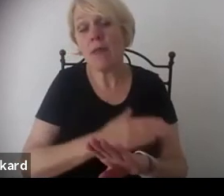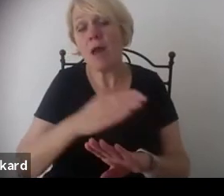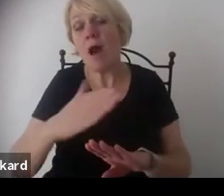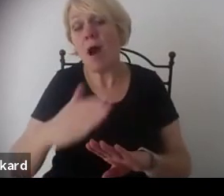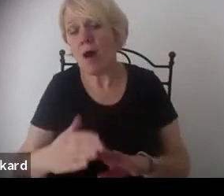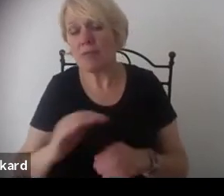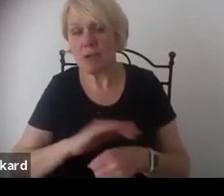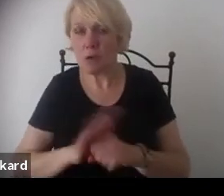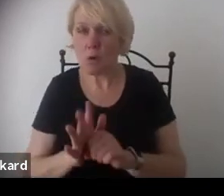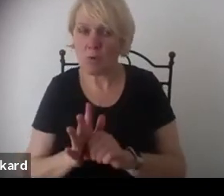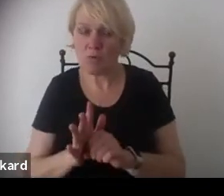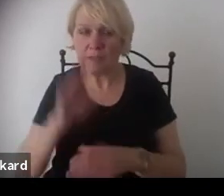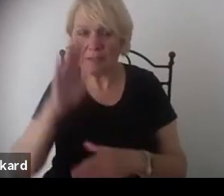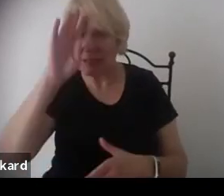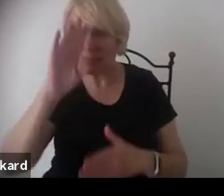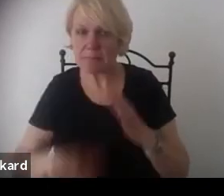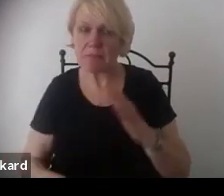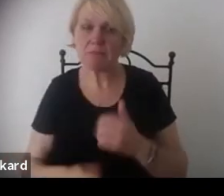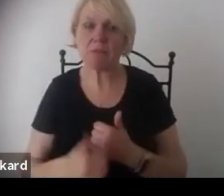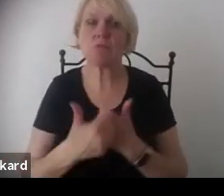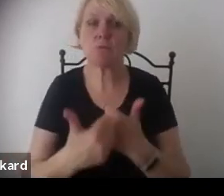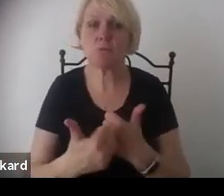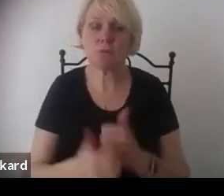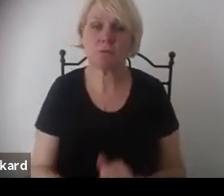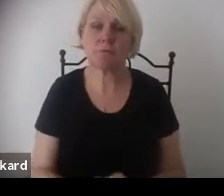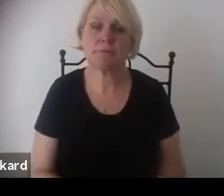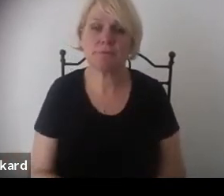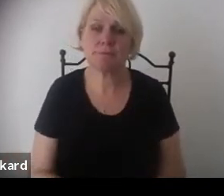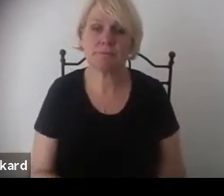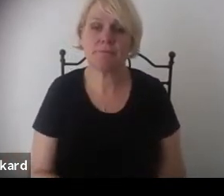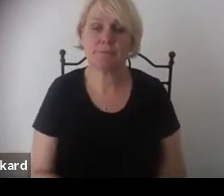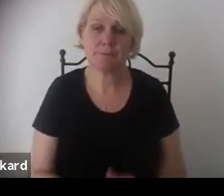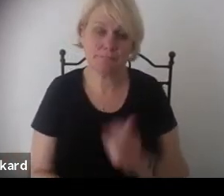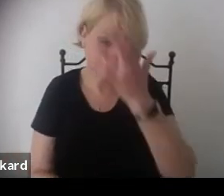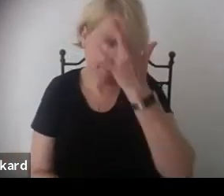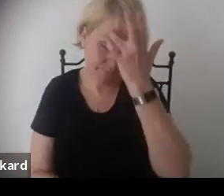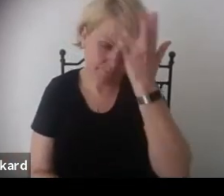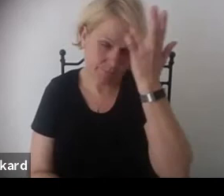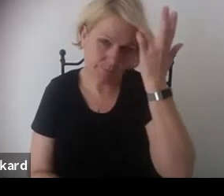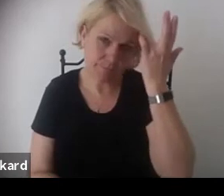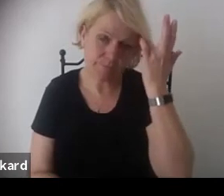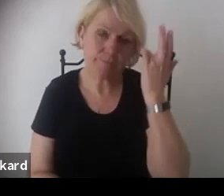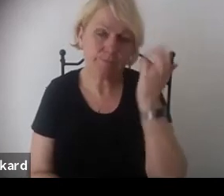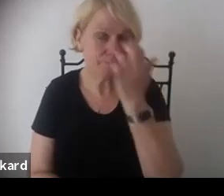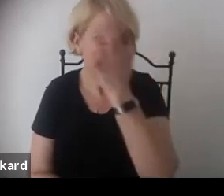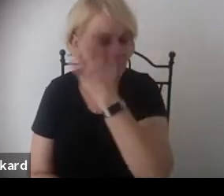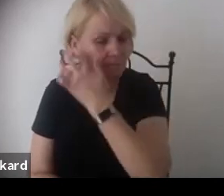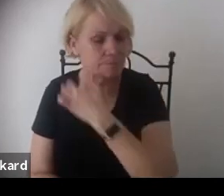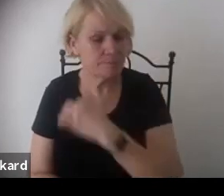you. Okay, thank you. Just working my way through the questions. So